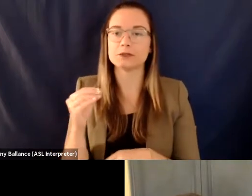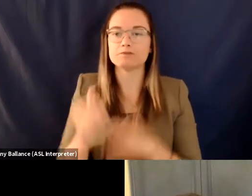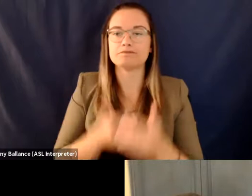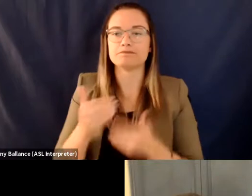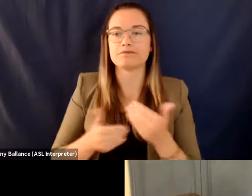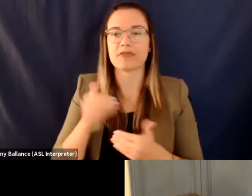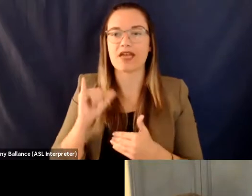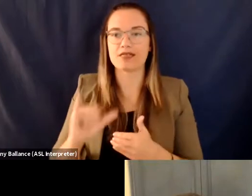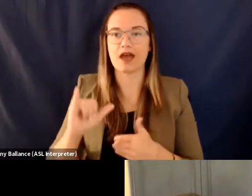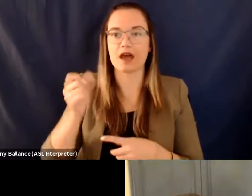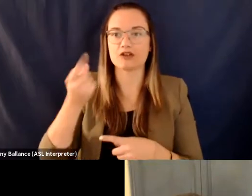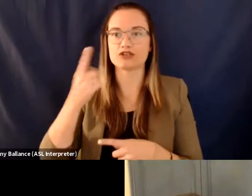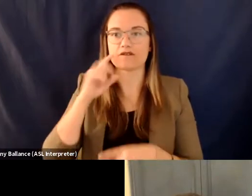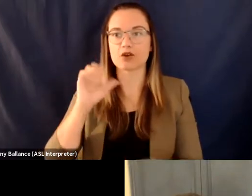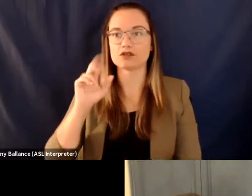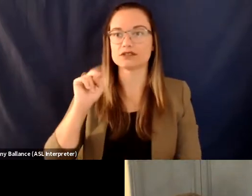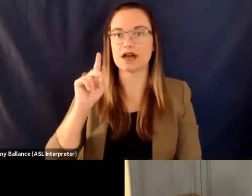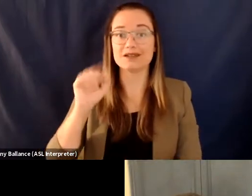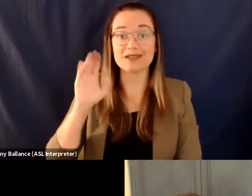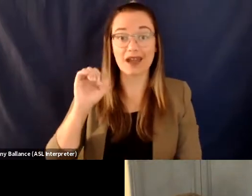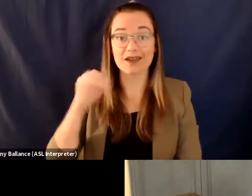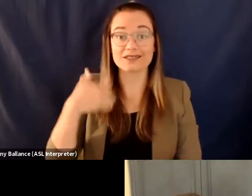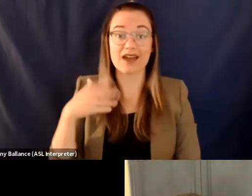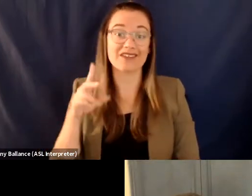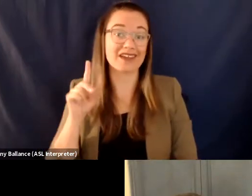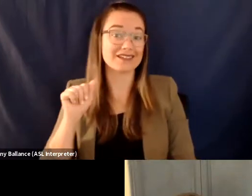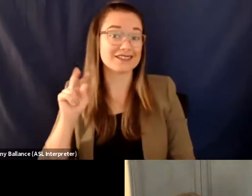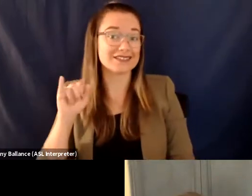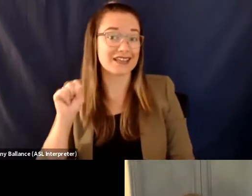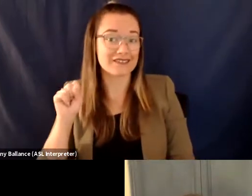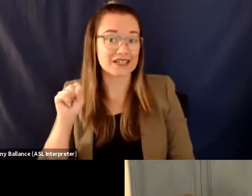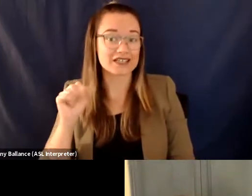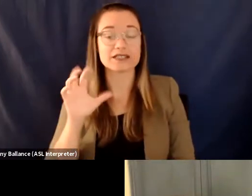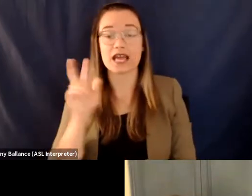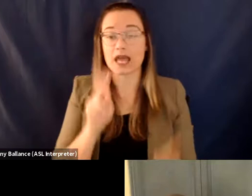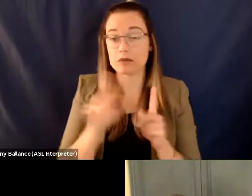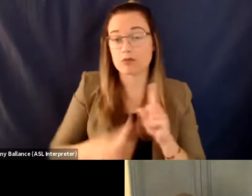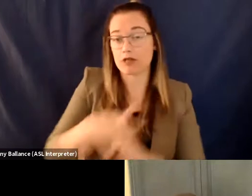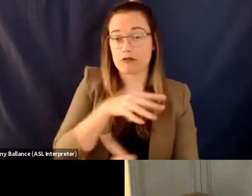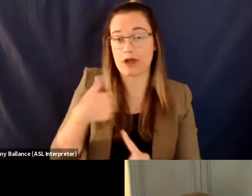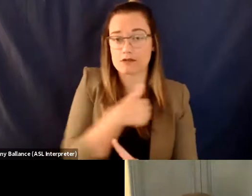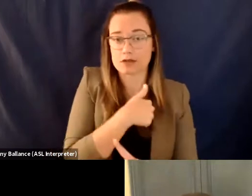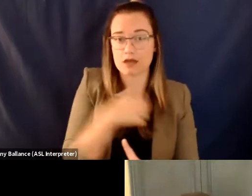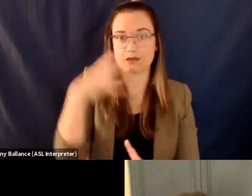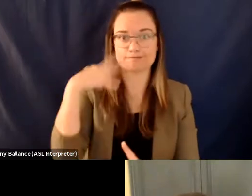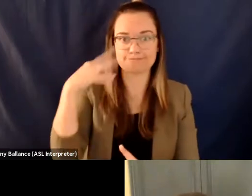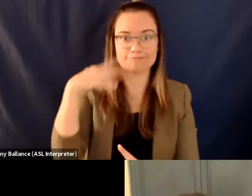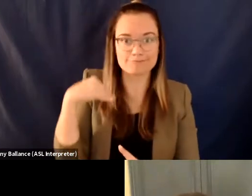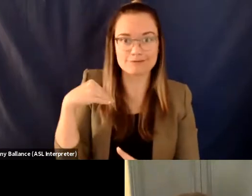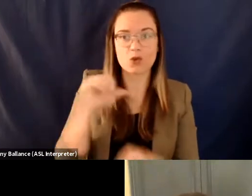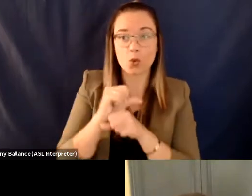of Sundance, having Davis and people around us who have worked at a